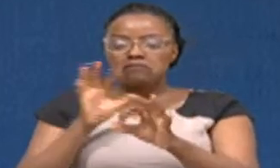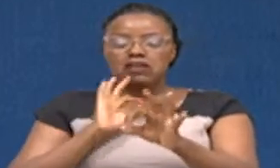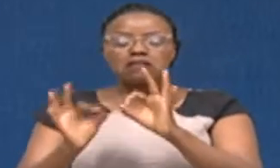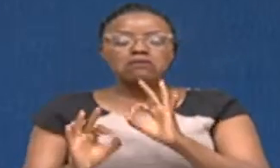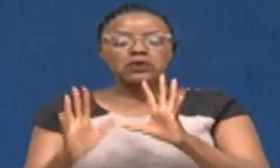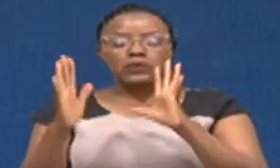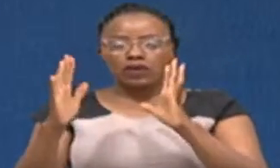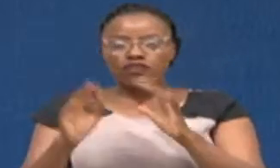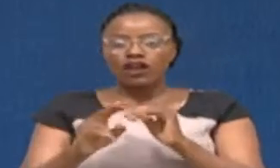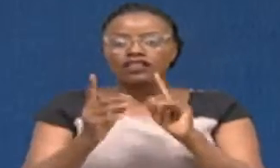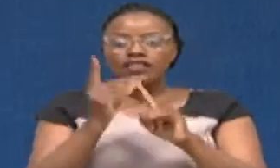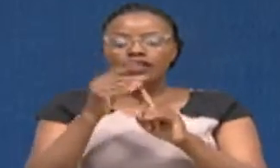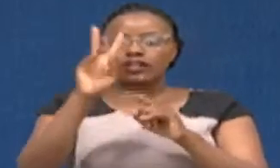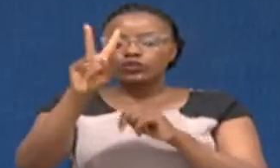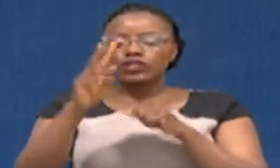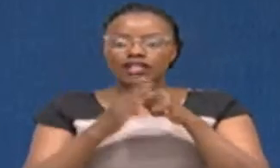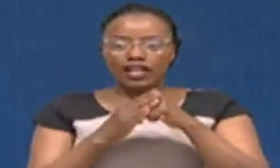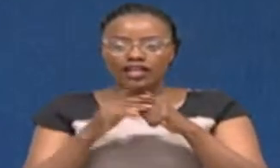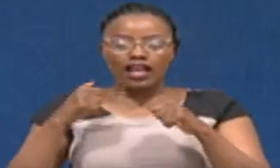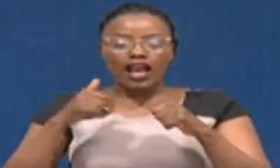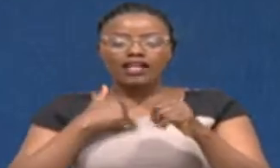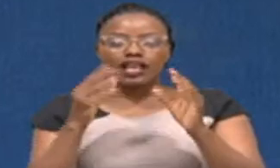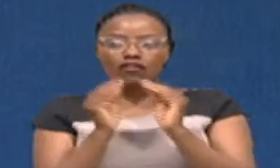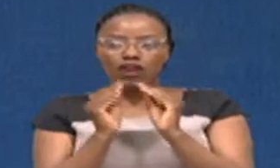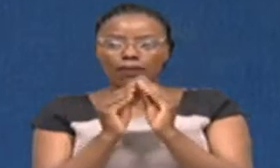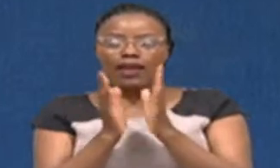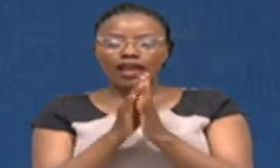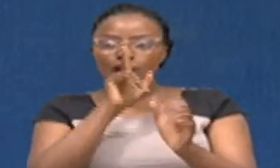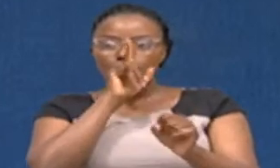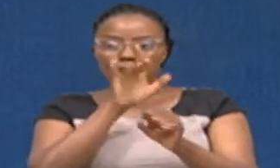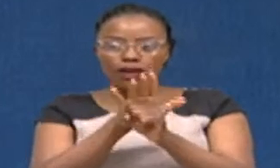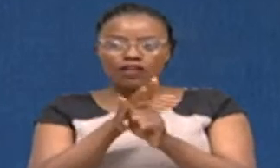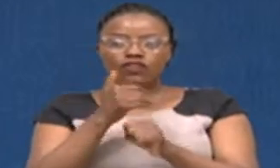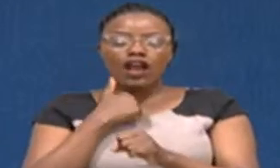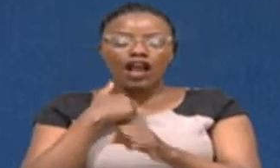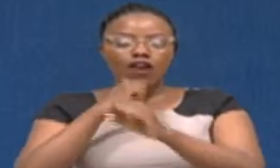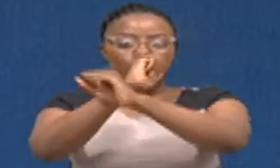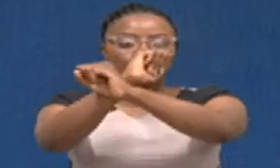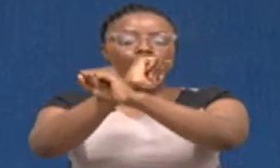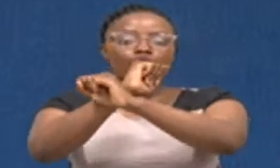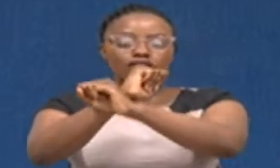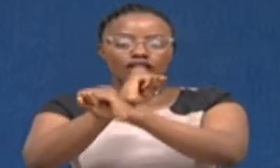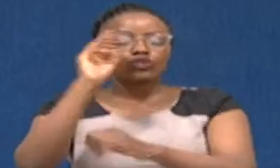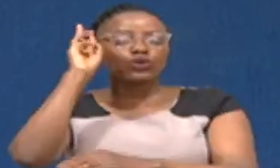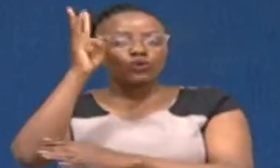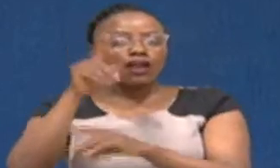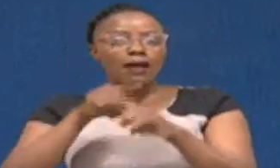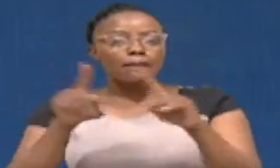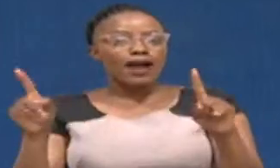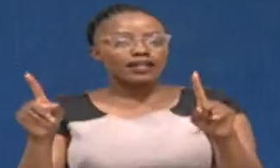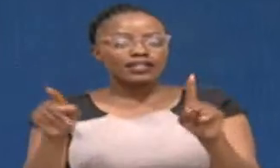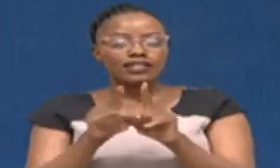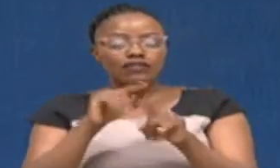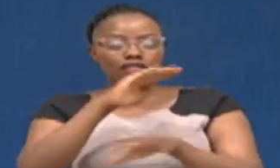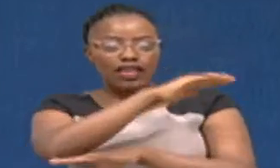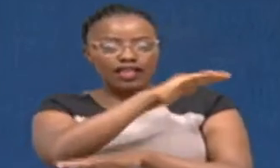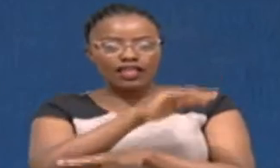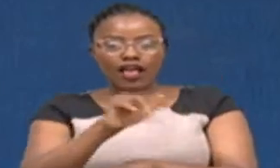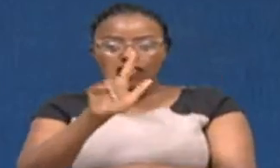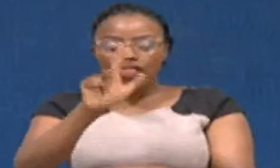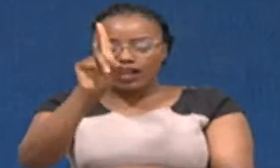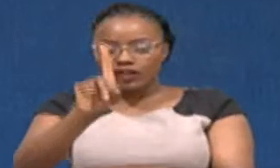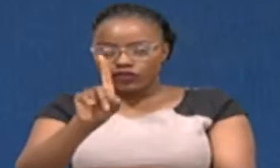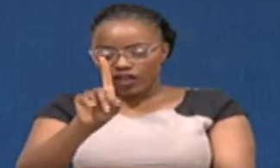touched on the 29th. So we had a meeting and we were promised there was going to be protection. But then on the evening of the